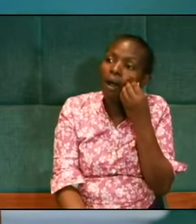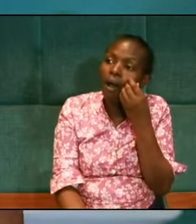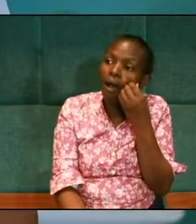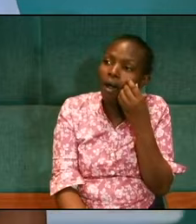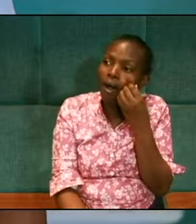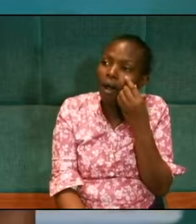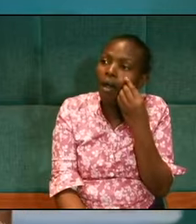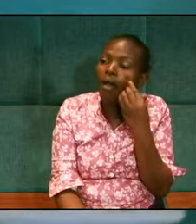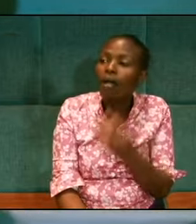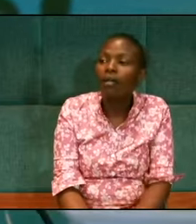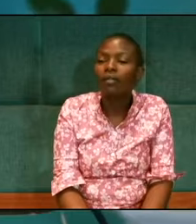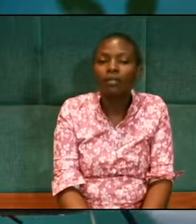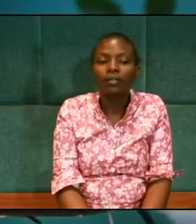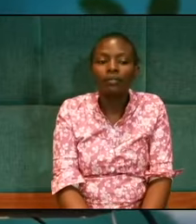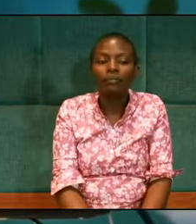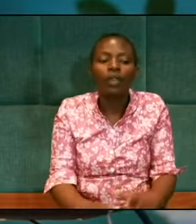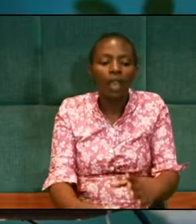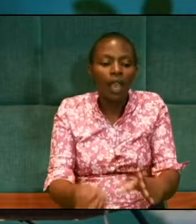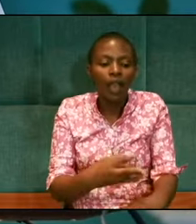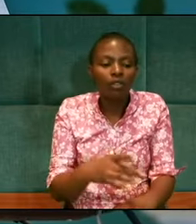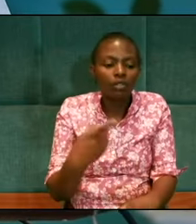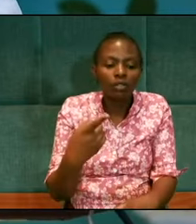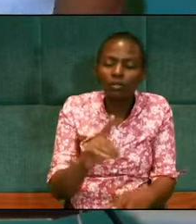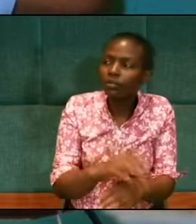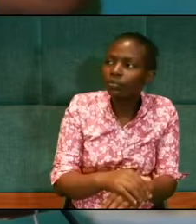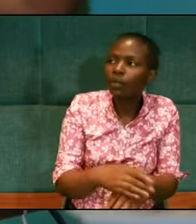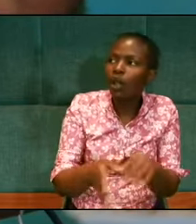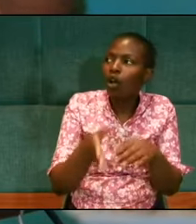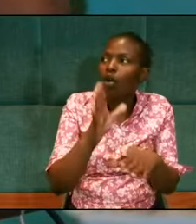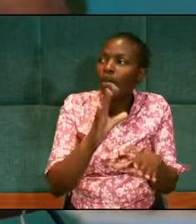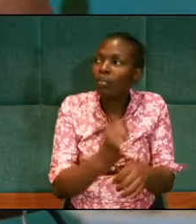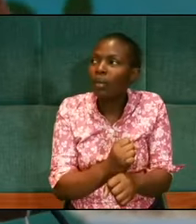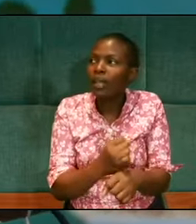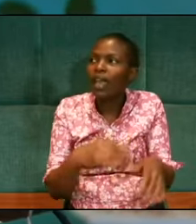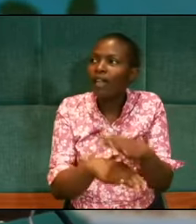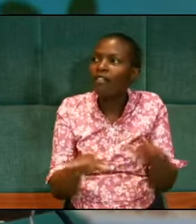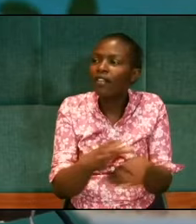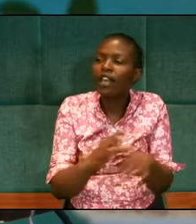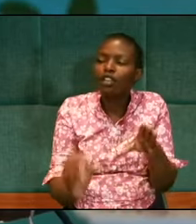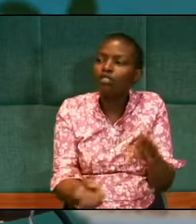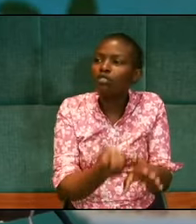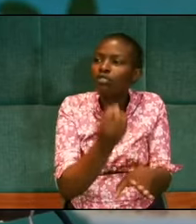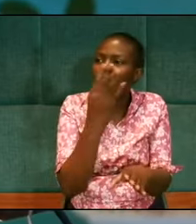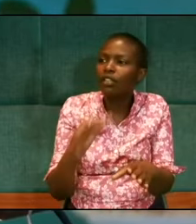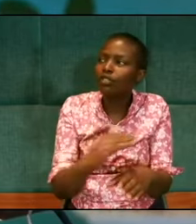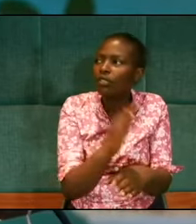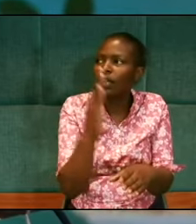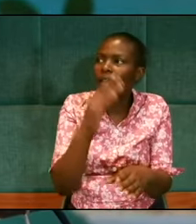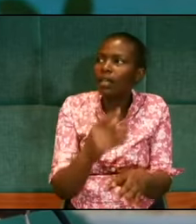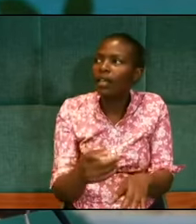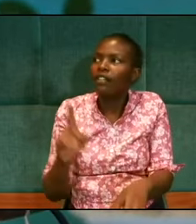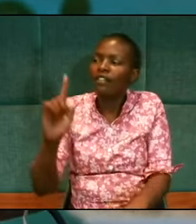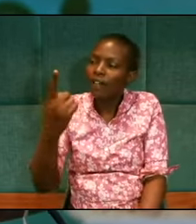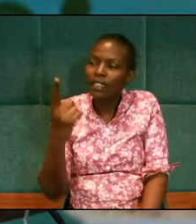All right. And out of the ground the Lord made every tree grow that is pleasant to the eye. So tree number one, the tree must